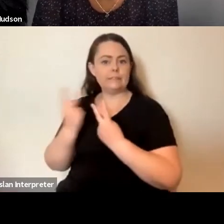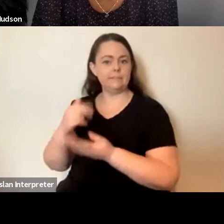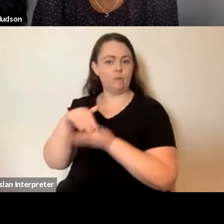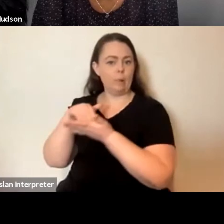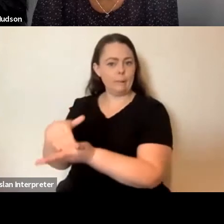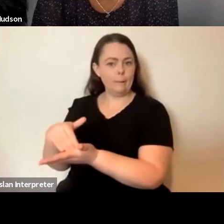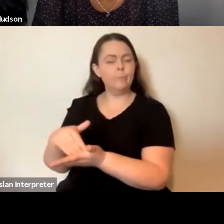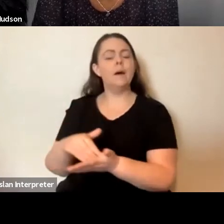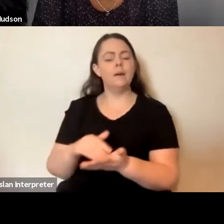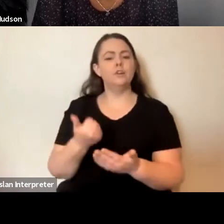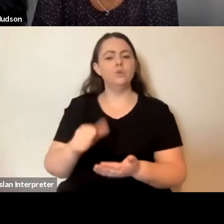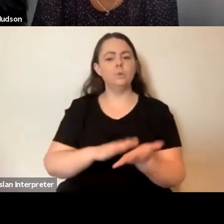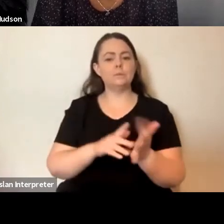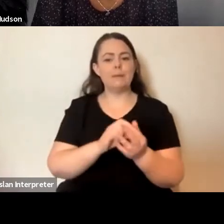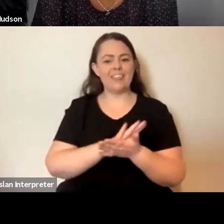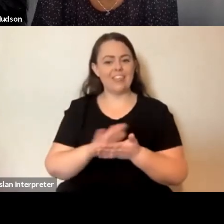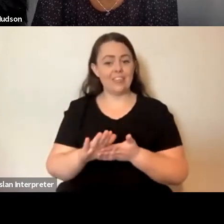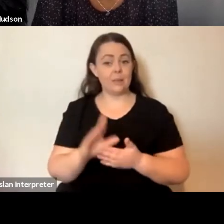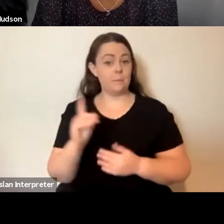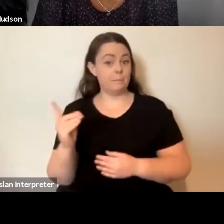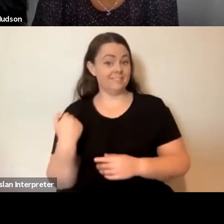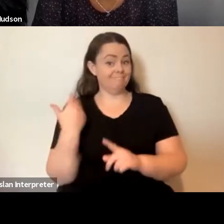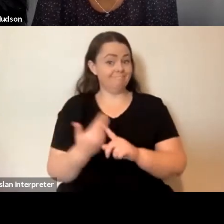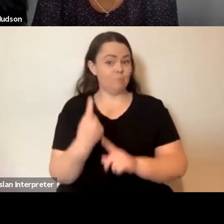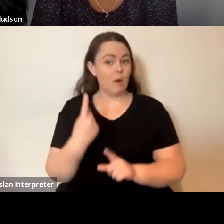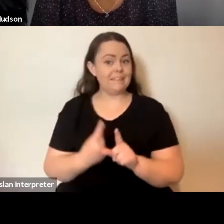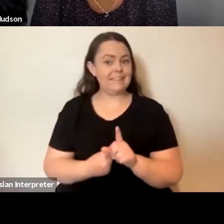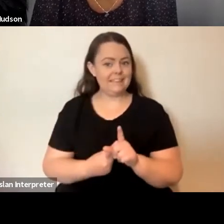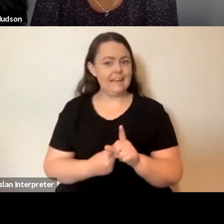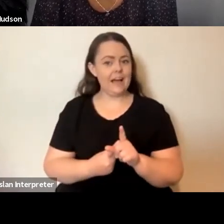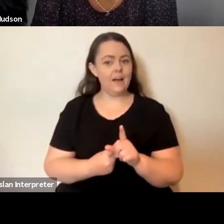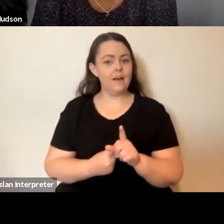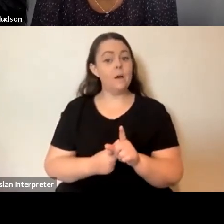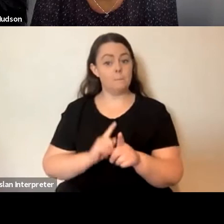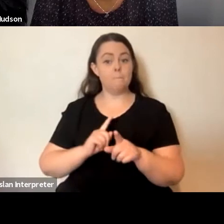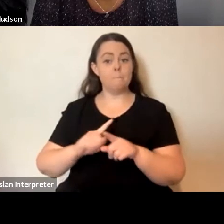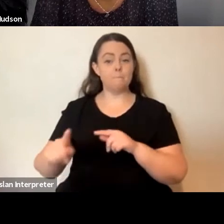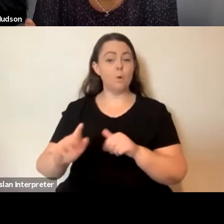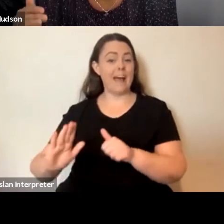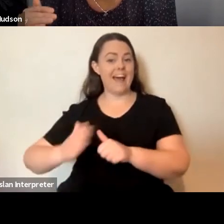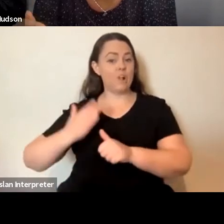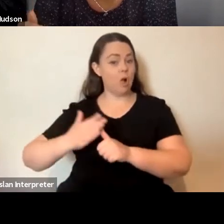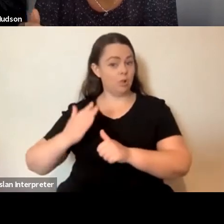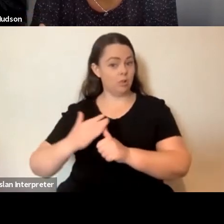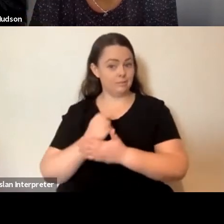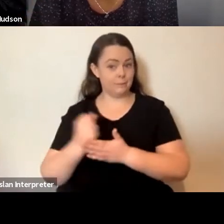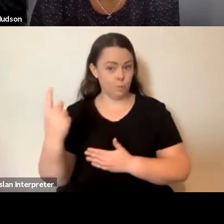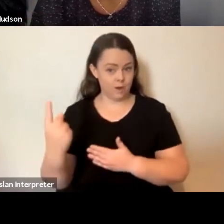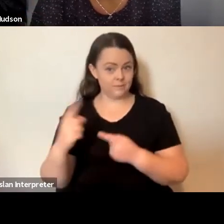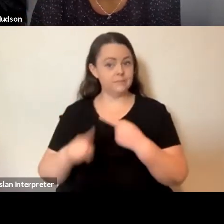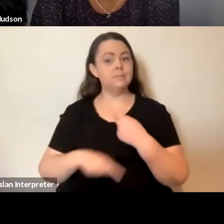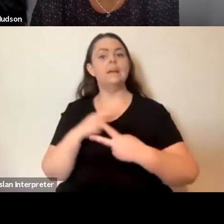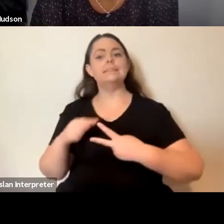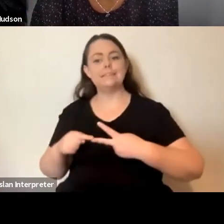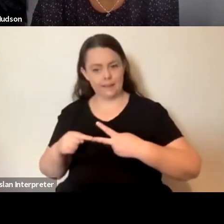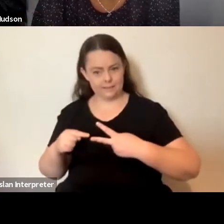a shift, and it's sort of switched from being primary alcohol presentations and then secondary, and then the second most common drug